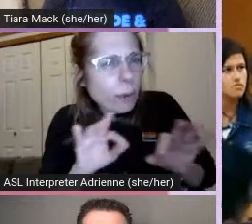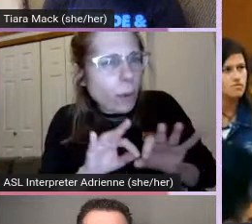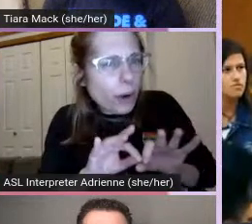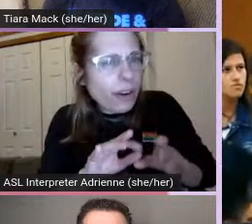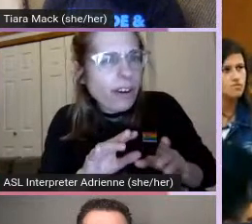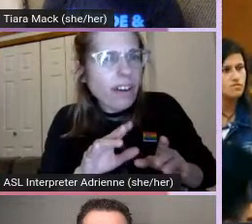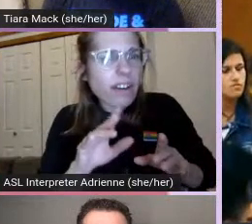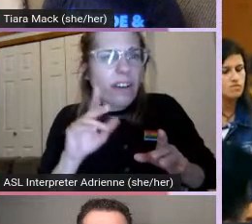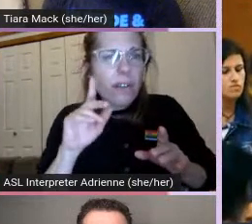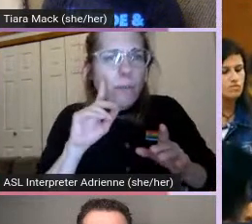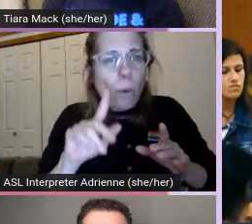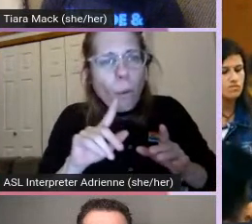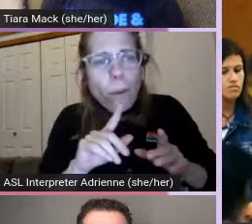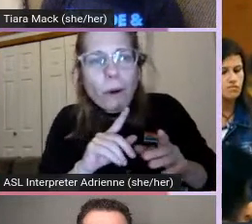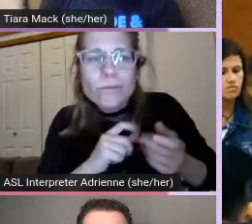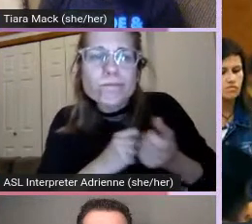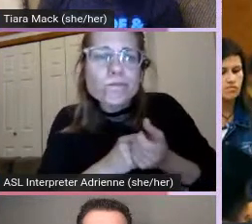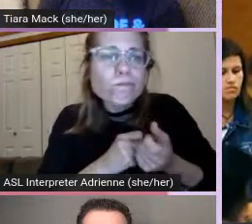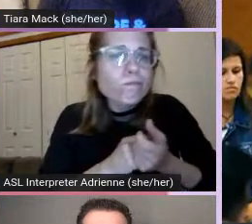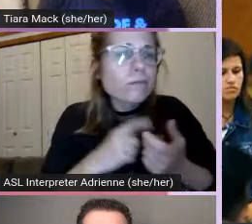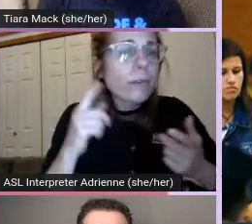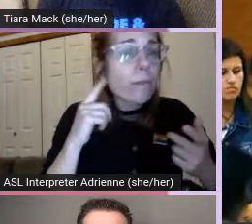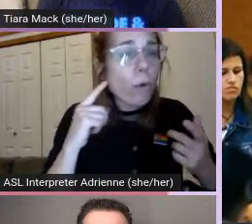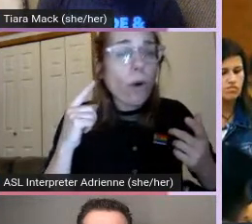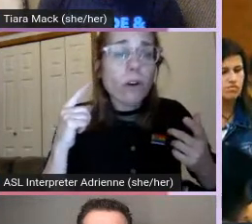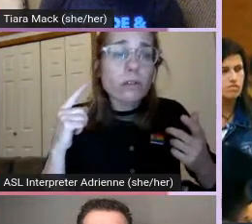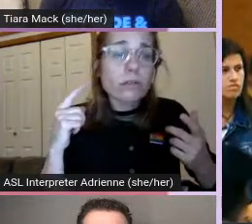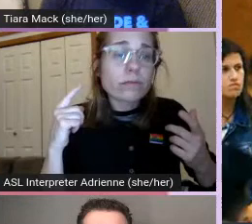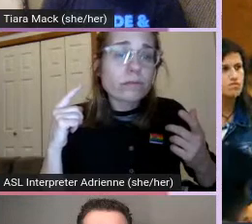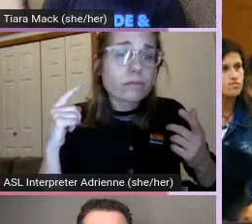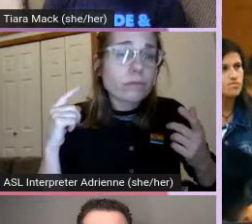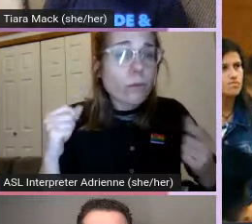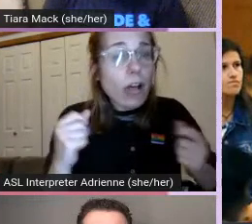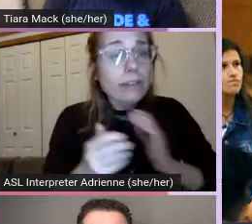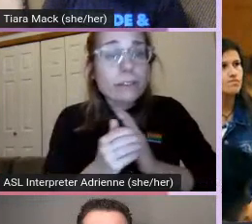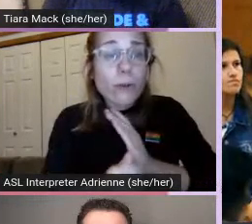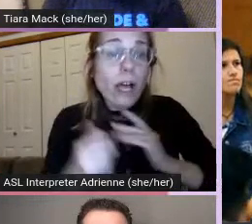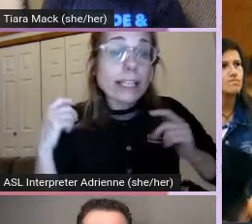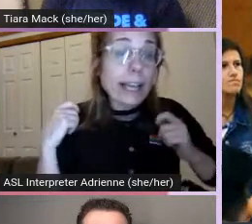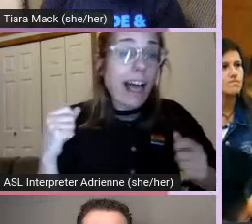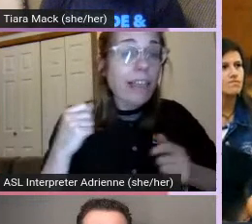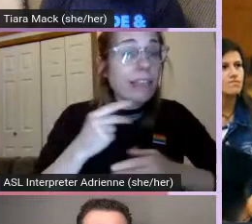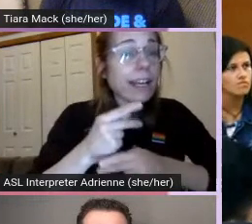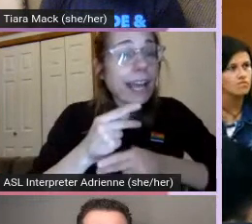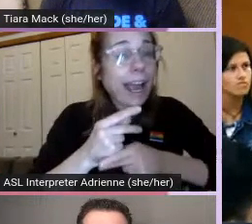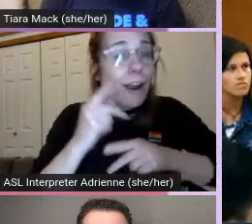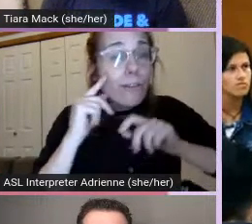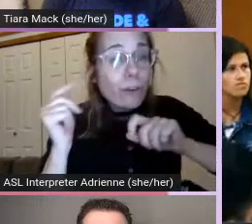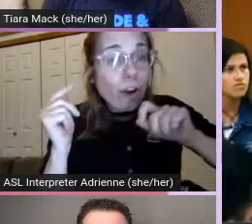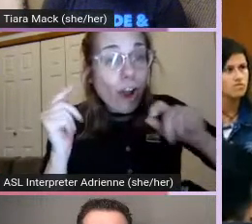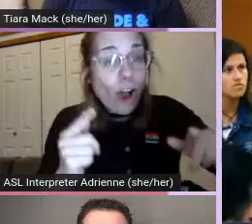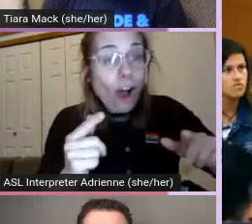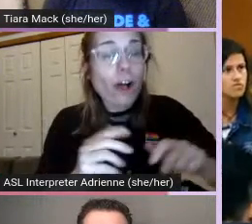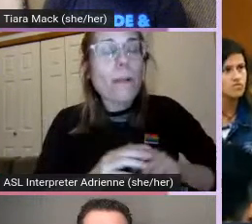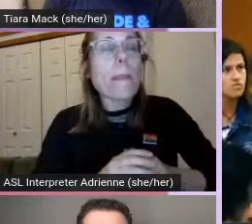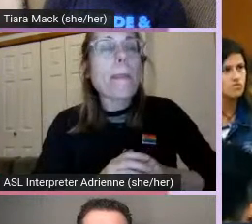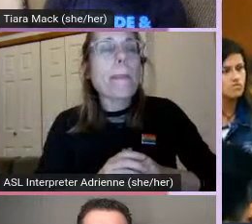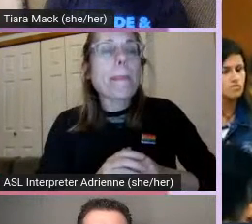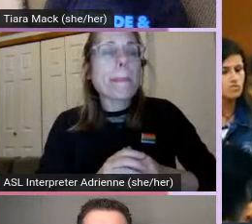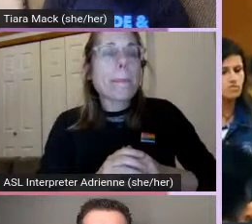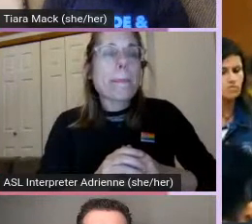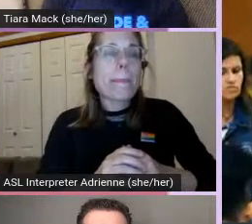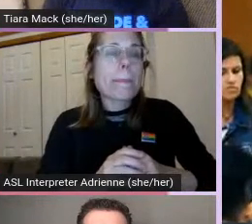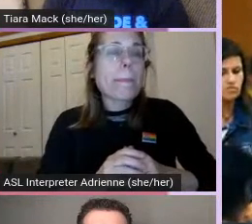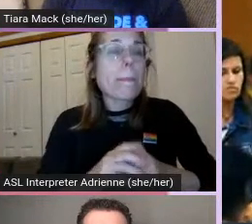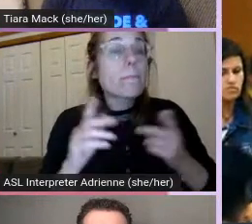quality healthcare for all? And these are just some of the questions that over my time being in the activist space as a queer